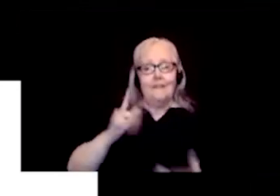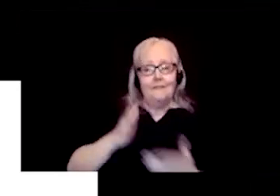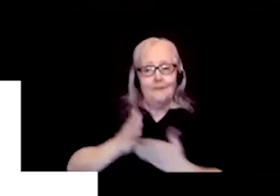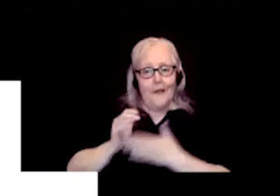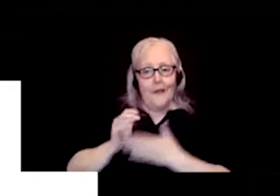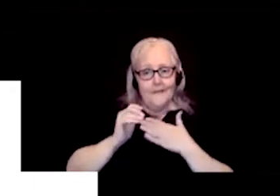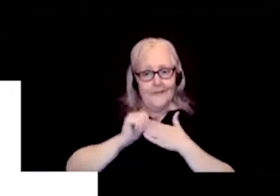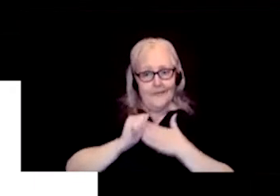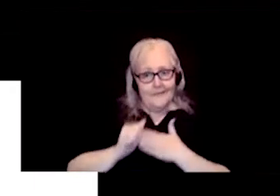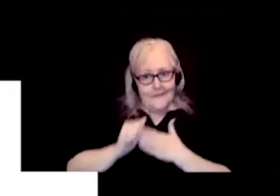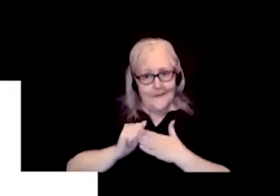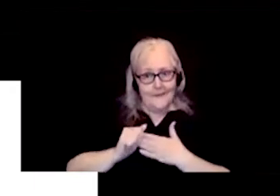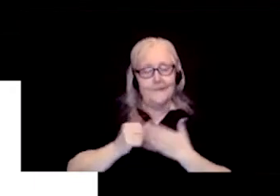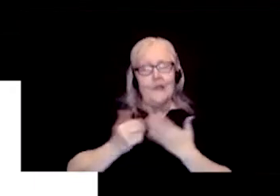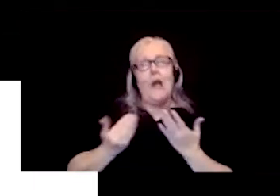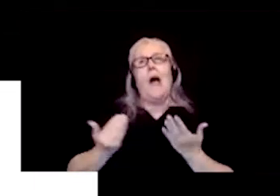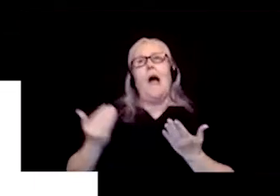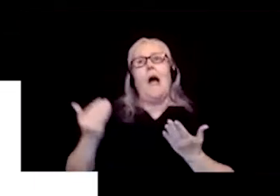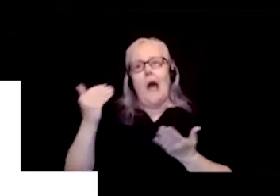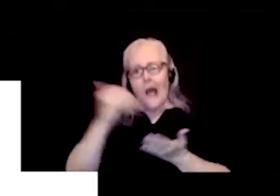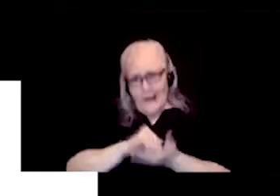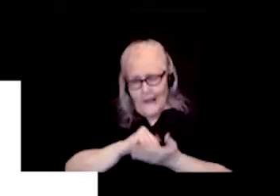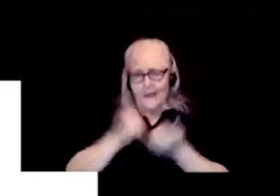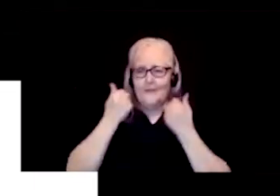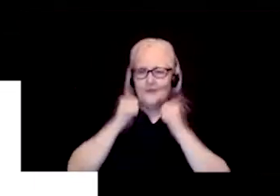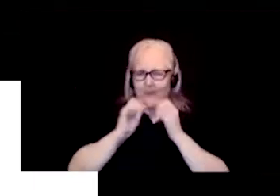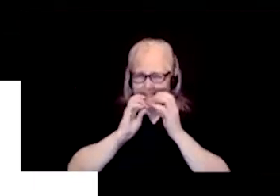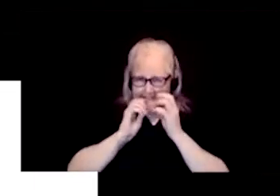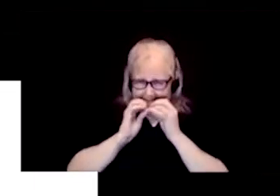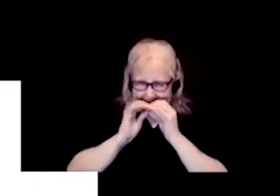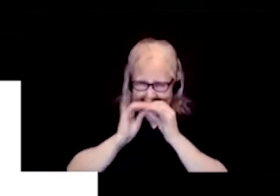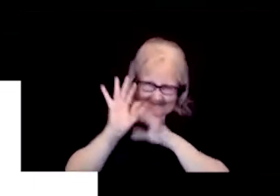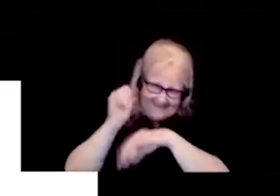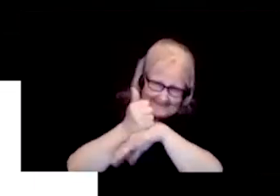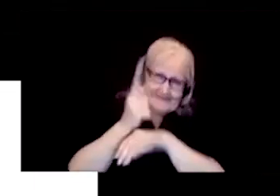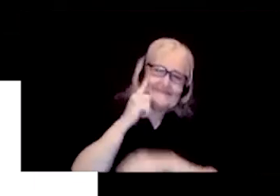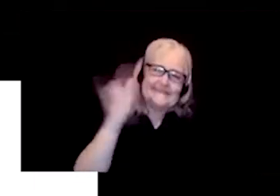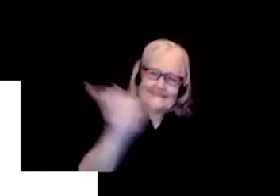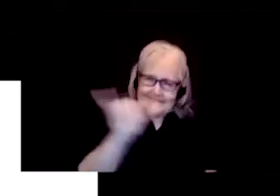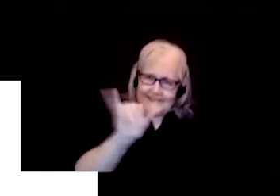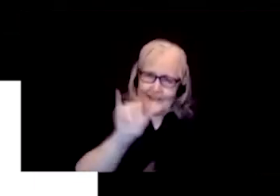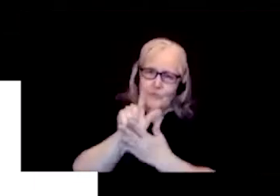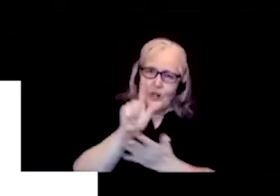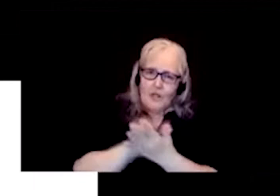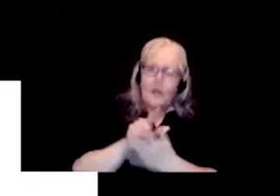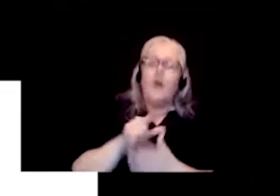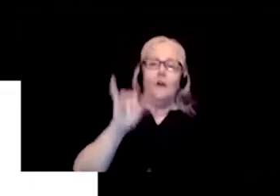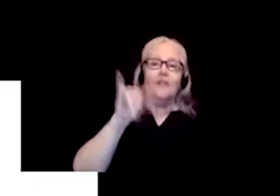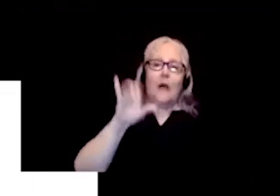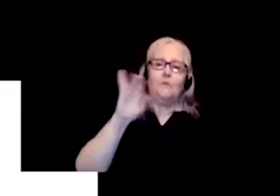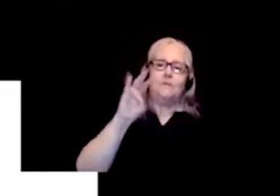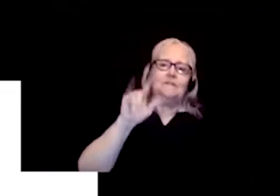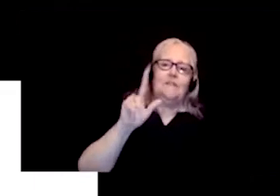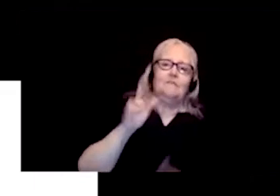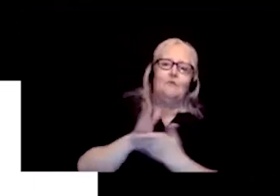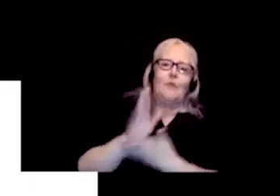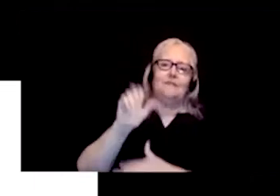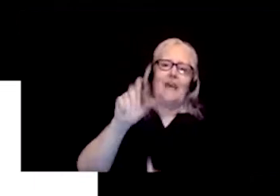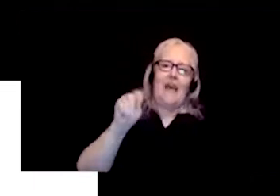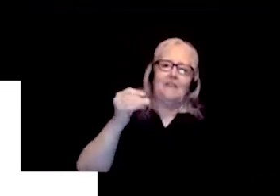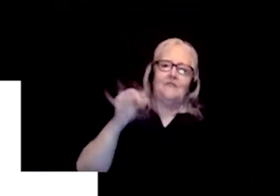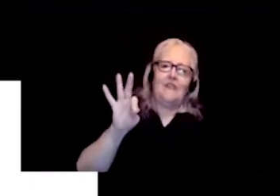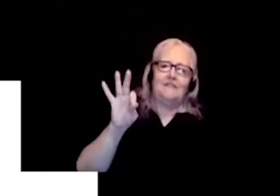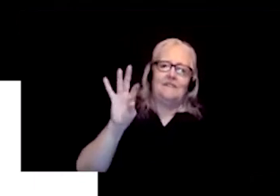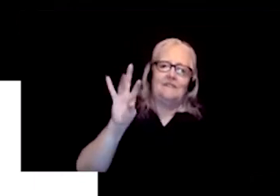to again create similar legislation, which they succeeded in the Civil Rights Act of 1964, the Voting Rights Act, the Housing Act, et